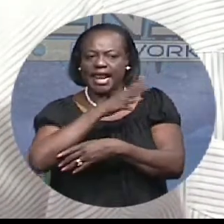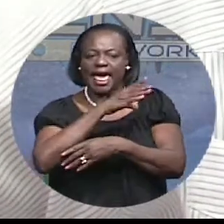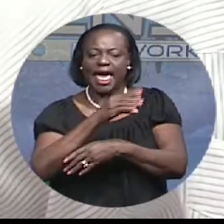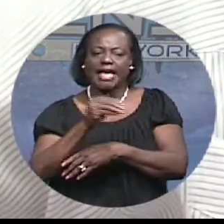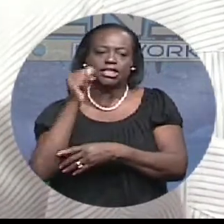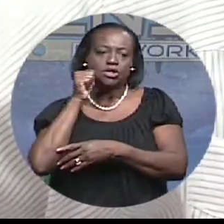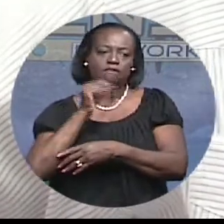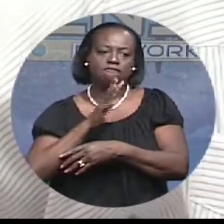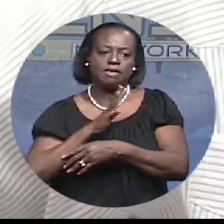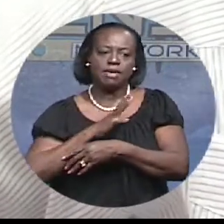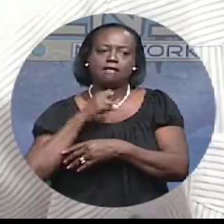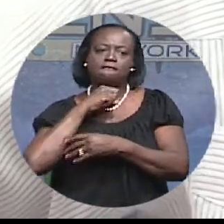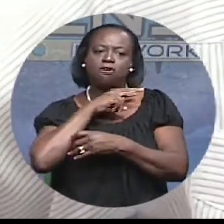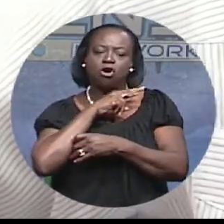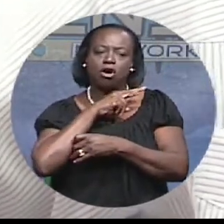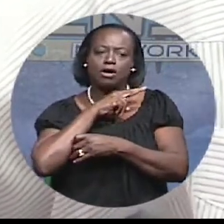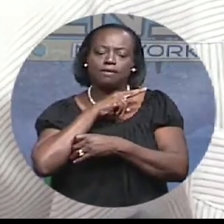female.